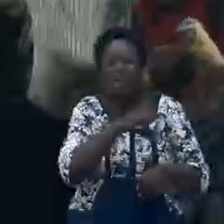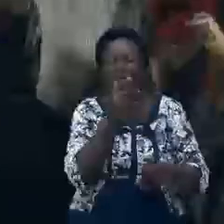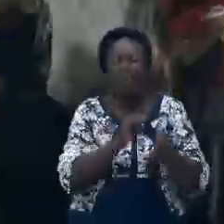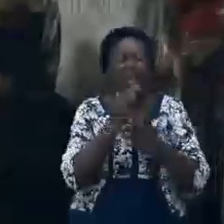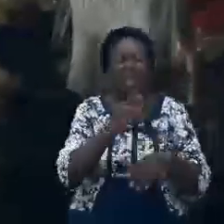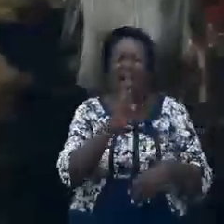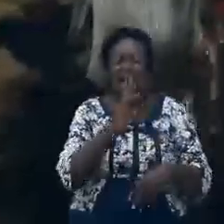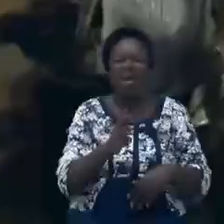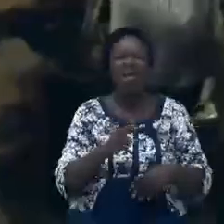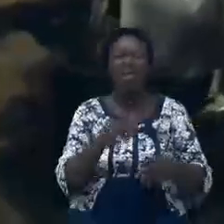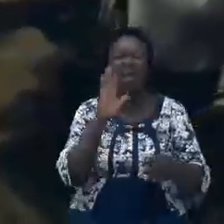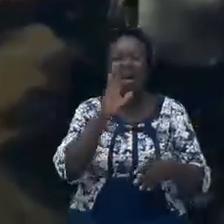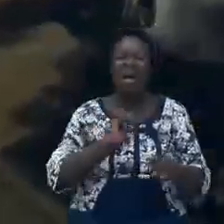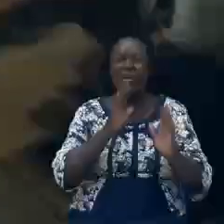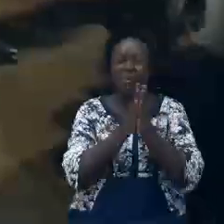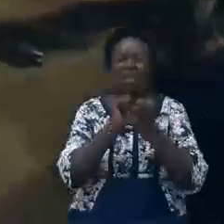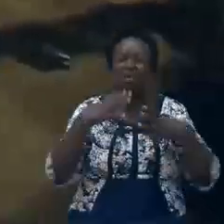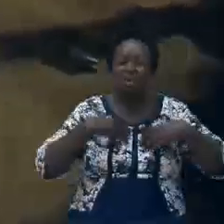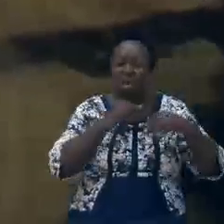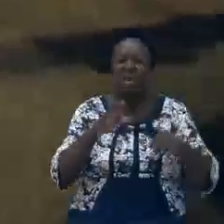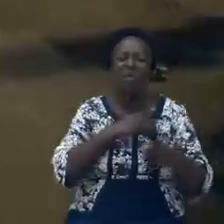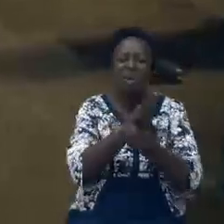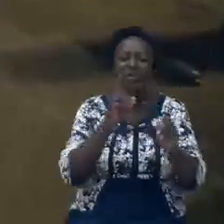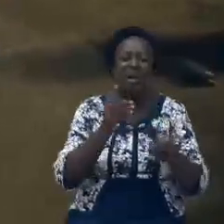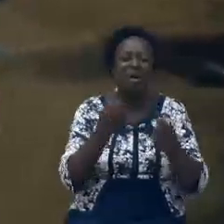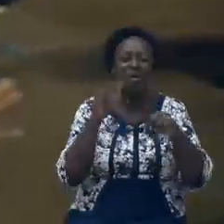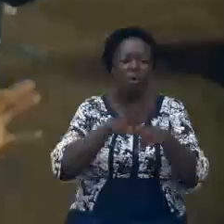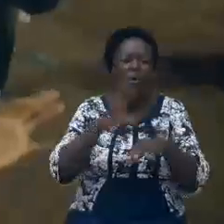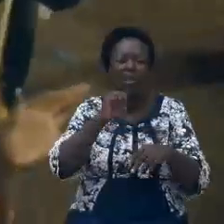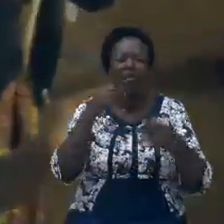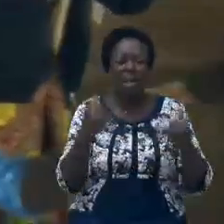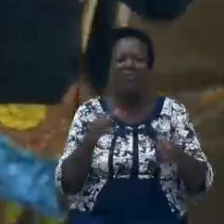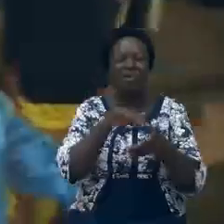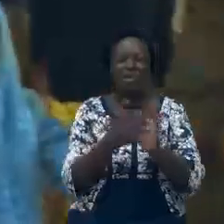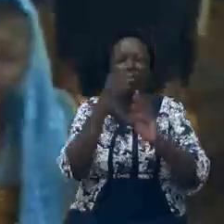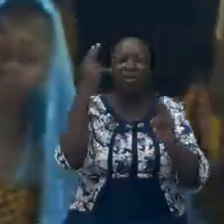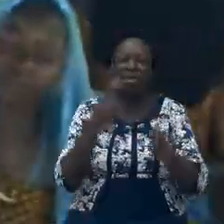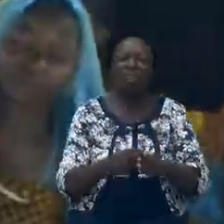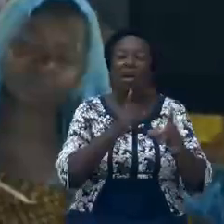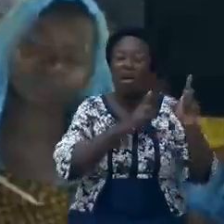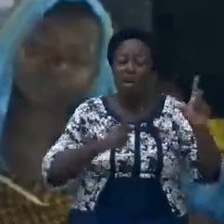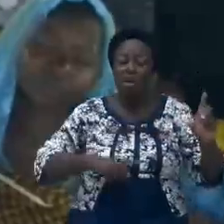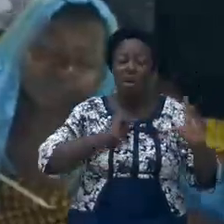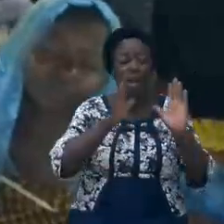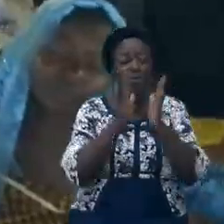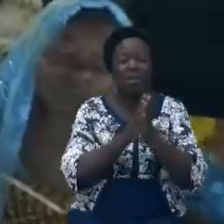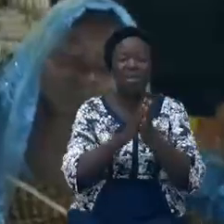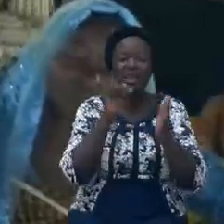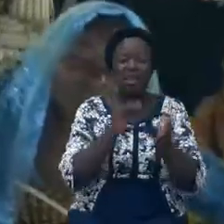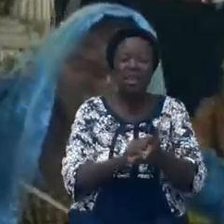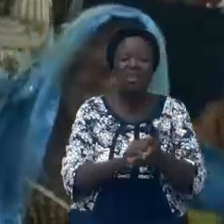everywhere, hospital, anywhere they are, I pray your healing, your deliverance will come to them now